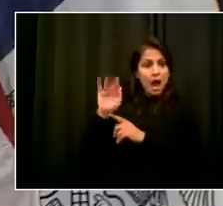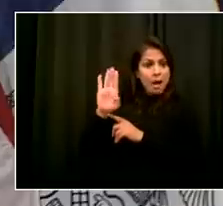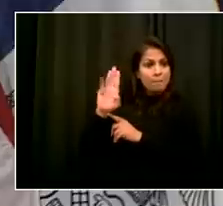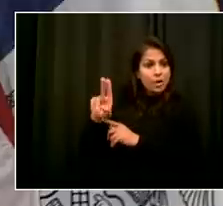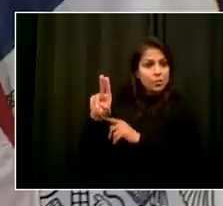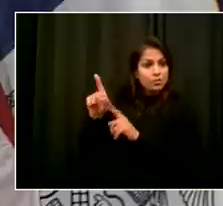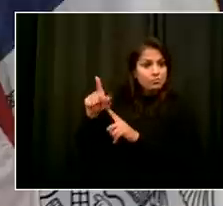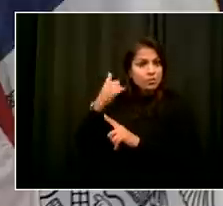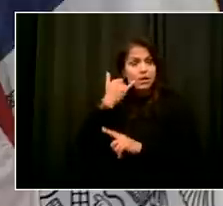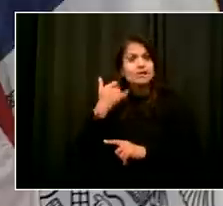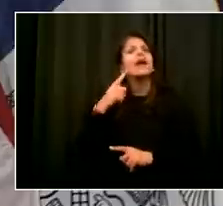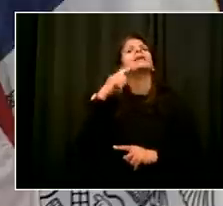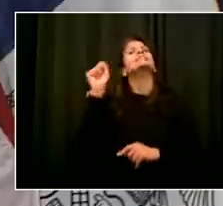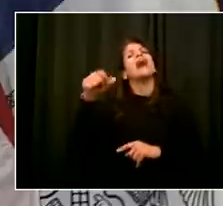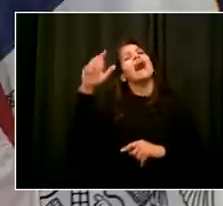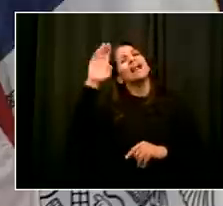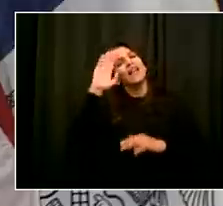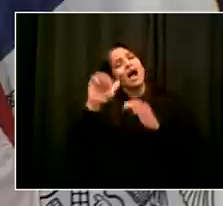are you? Good, Abu.